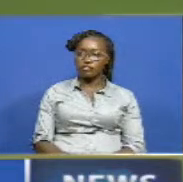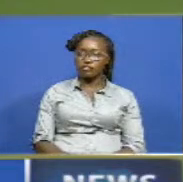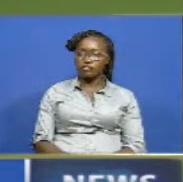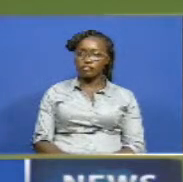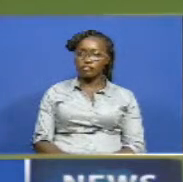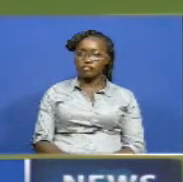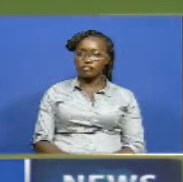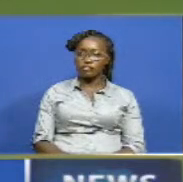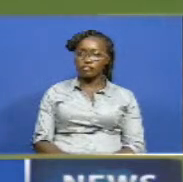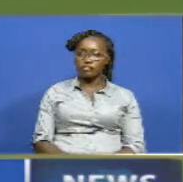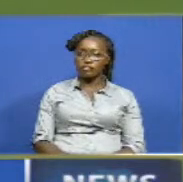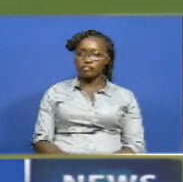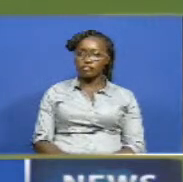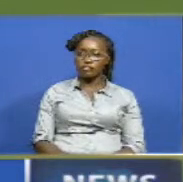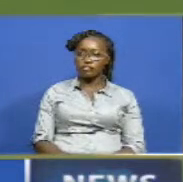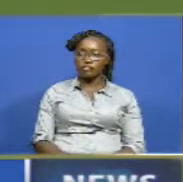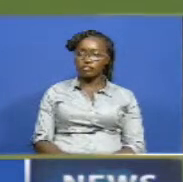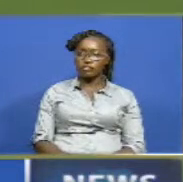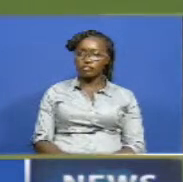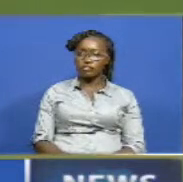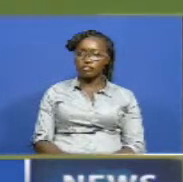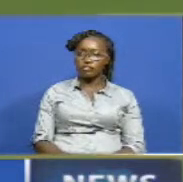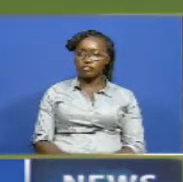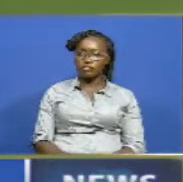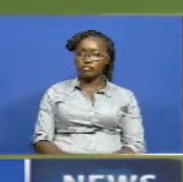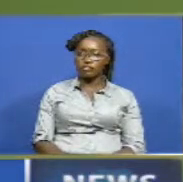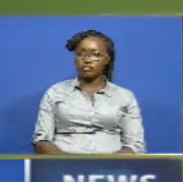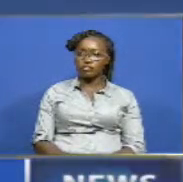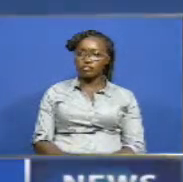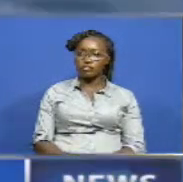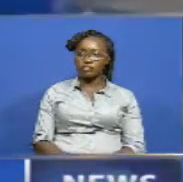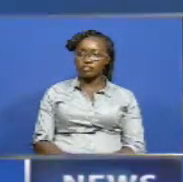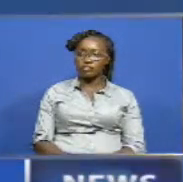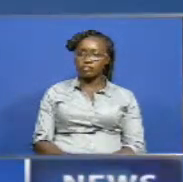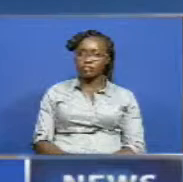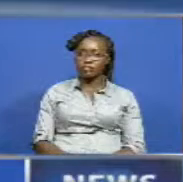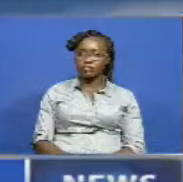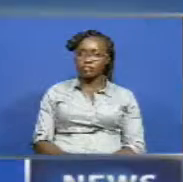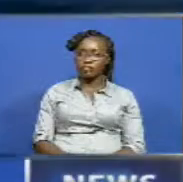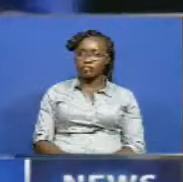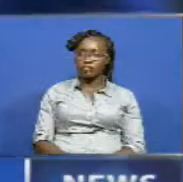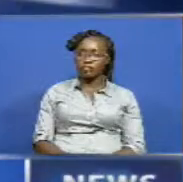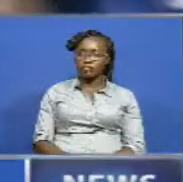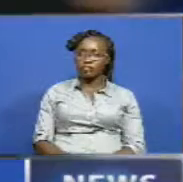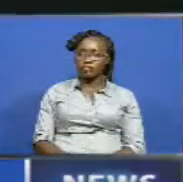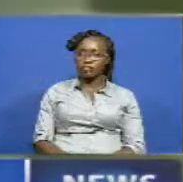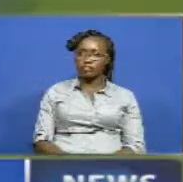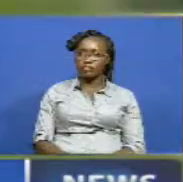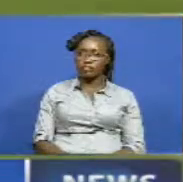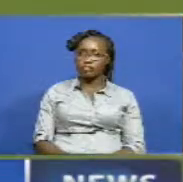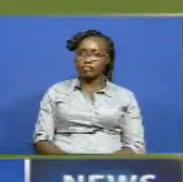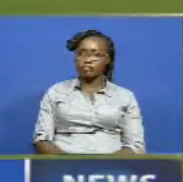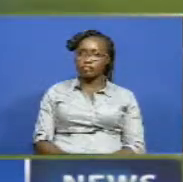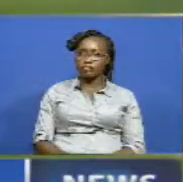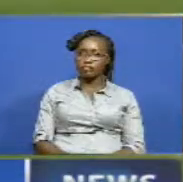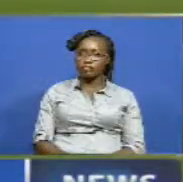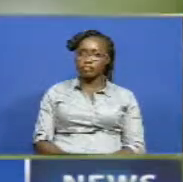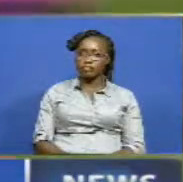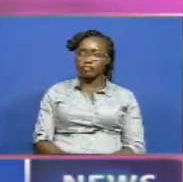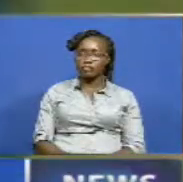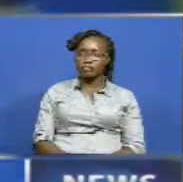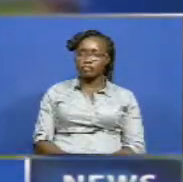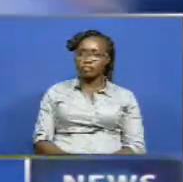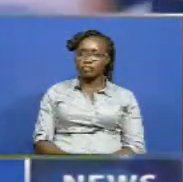He's going to go for goal himself. He's rounded the goalkeeper and he scored with some aplomb. Christian Pulisic in the 14th